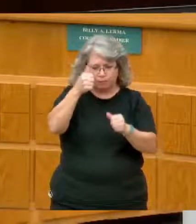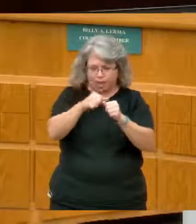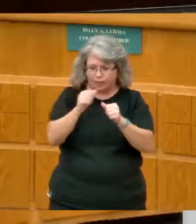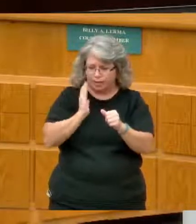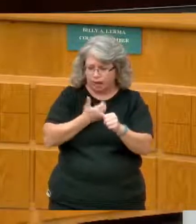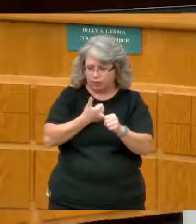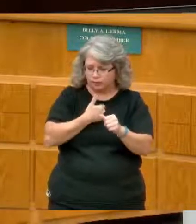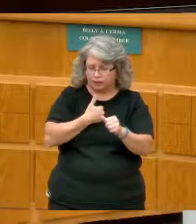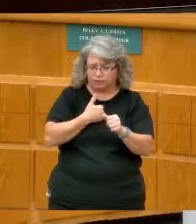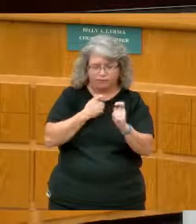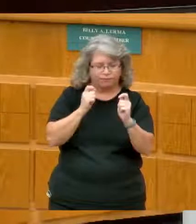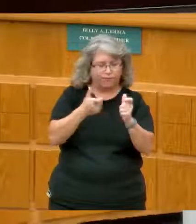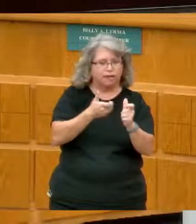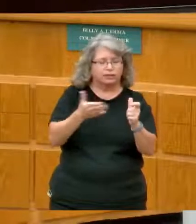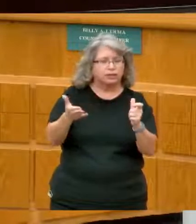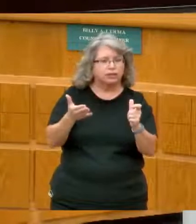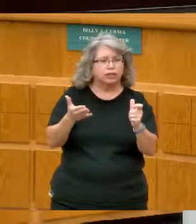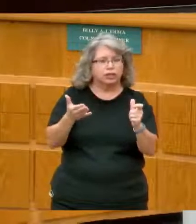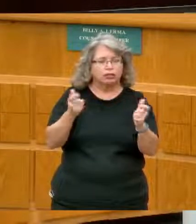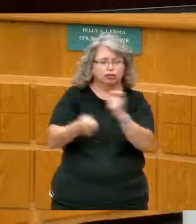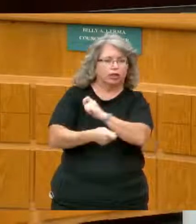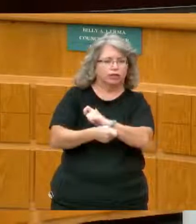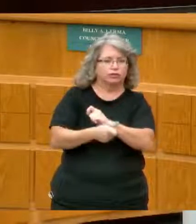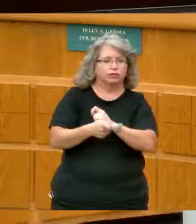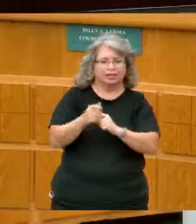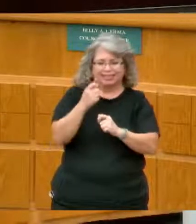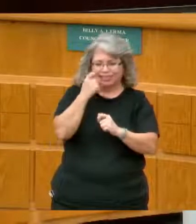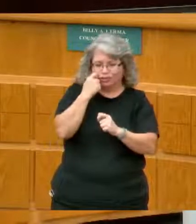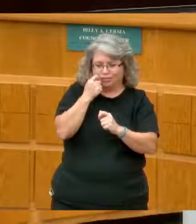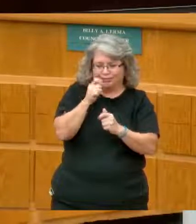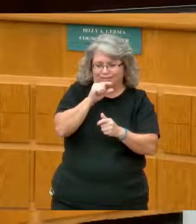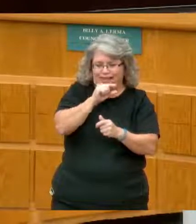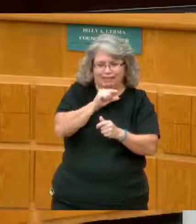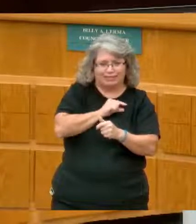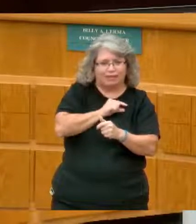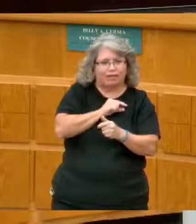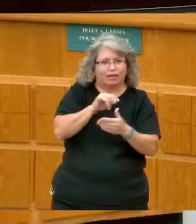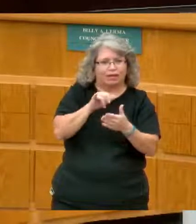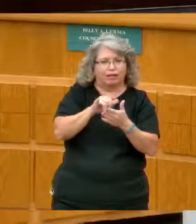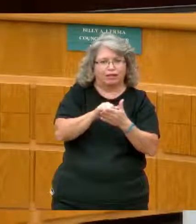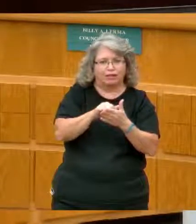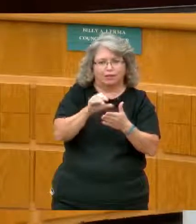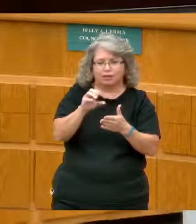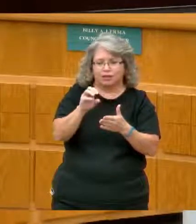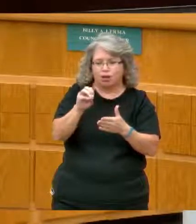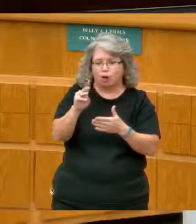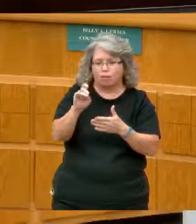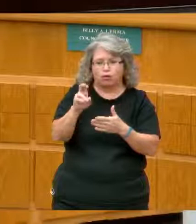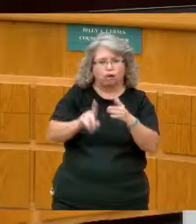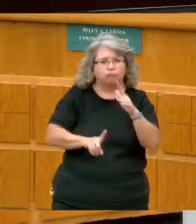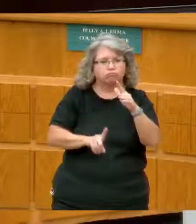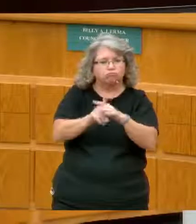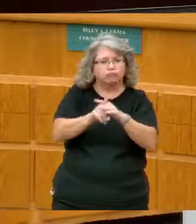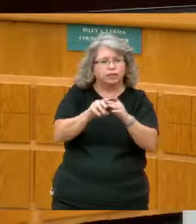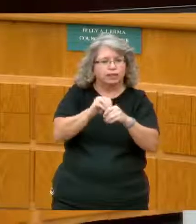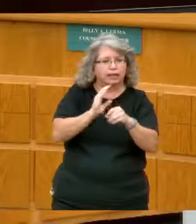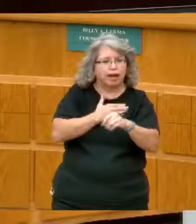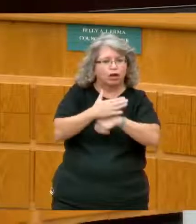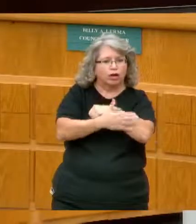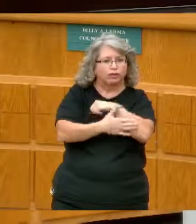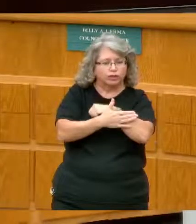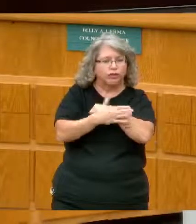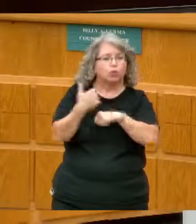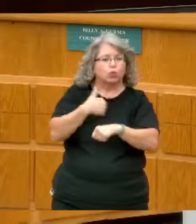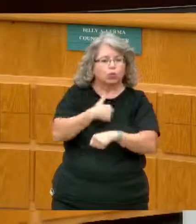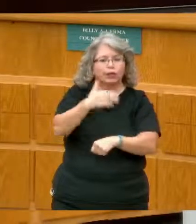that this particular variant entered our country. We know how fast it spreads. This is not up for debate. We